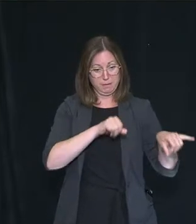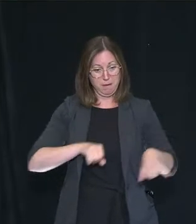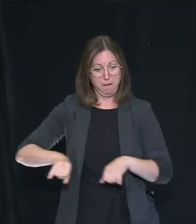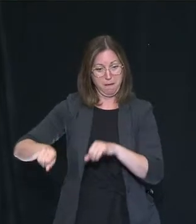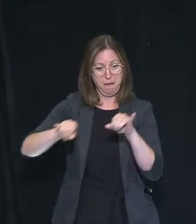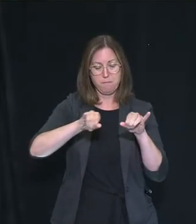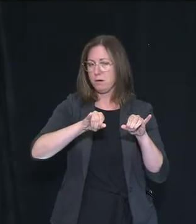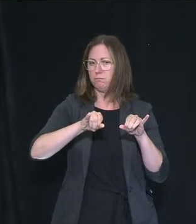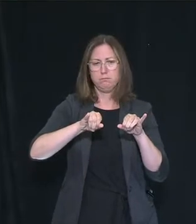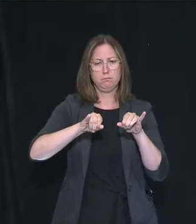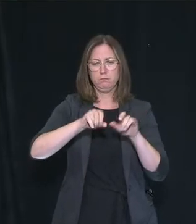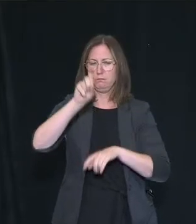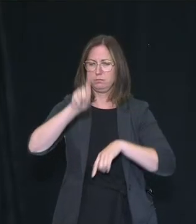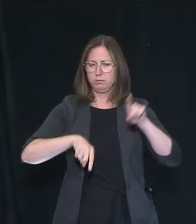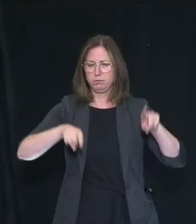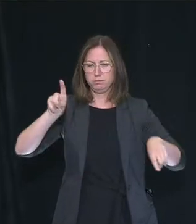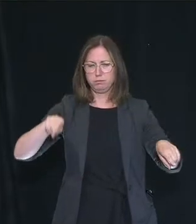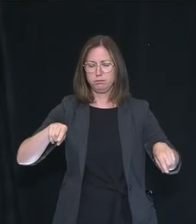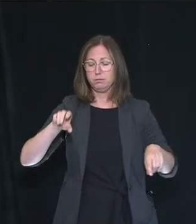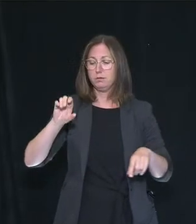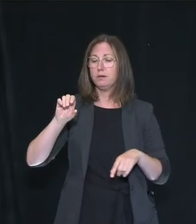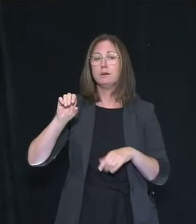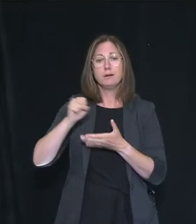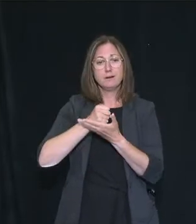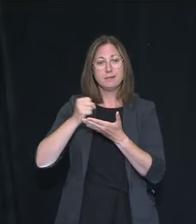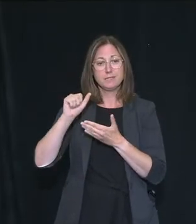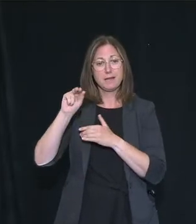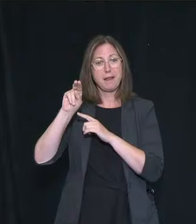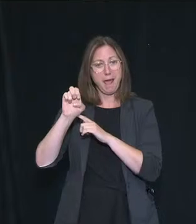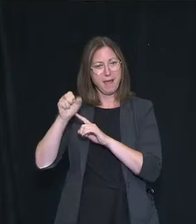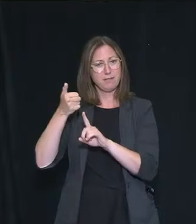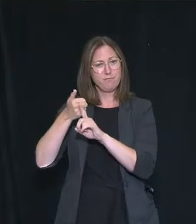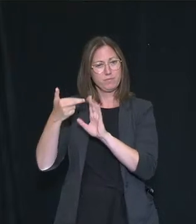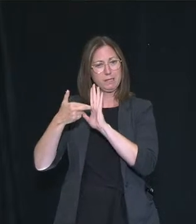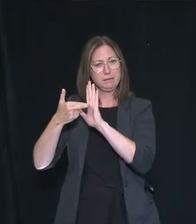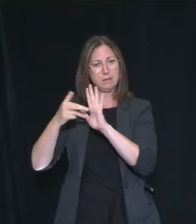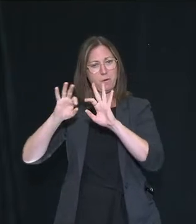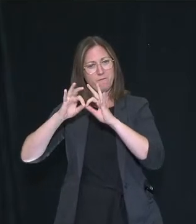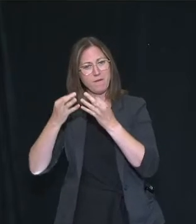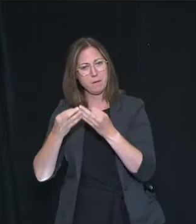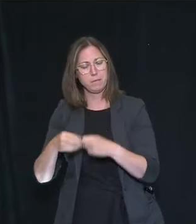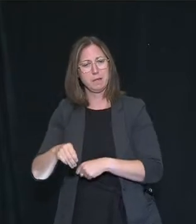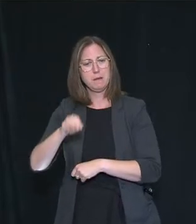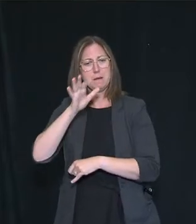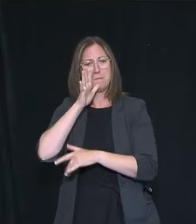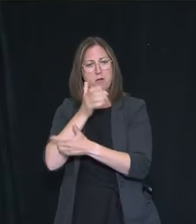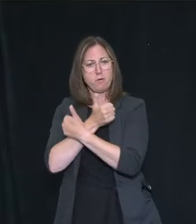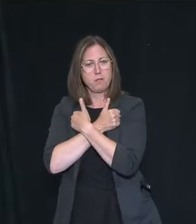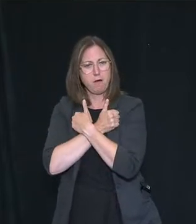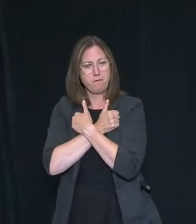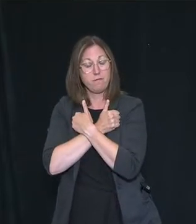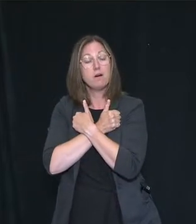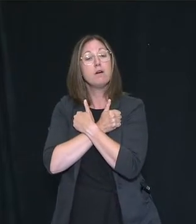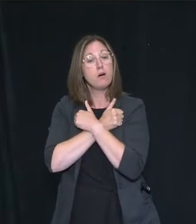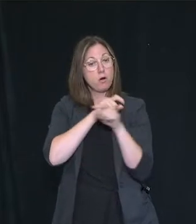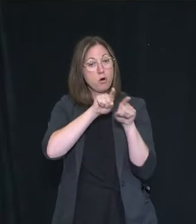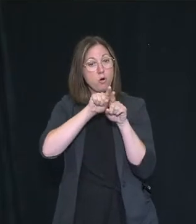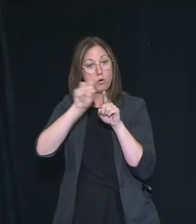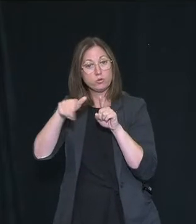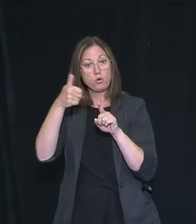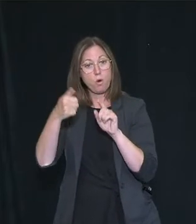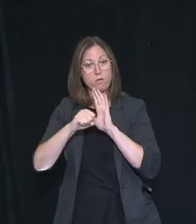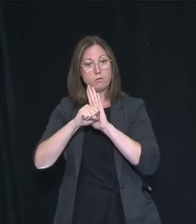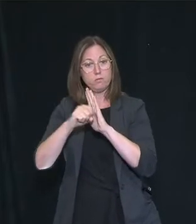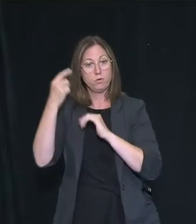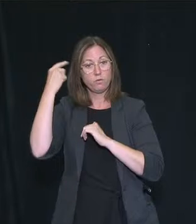spoke about Saint Anne being a symbol of maternal love and family, but Saint Anne is also a symbol of